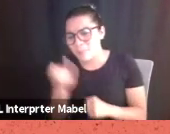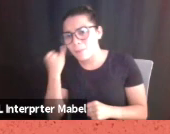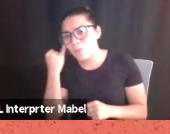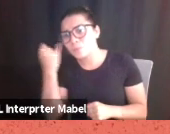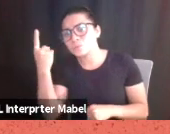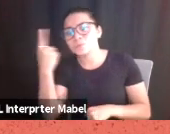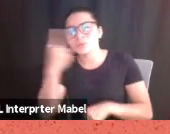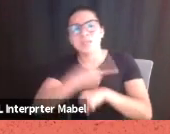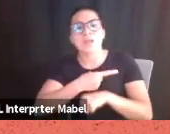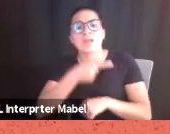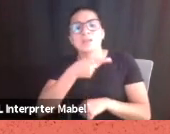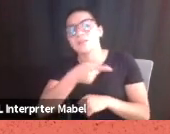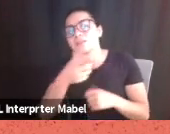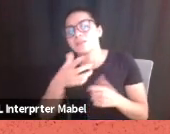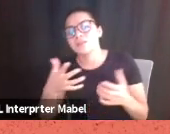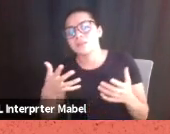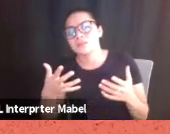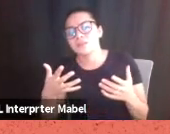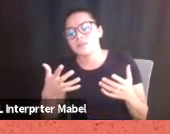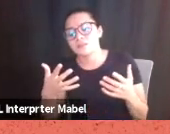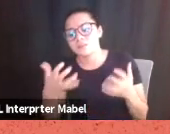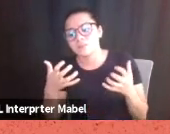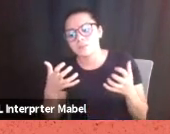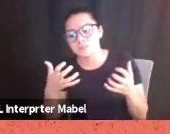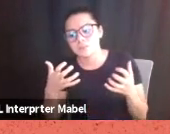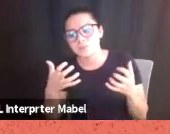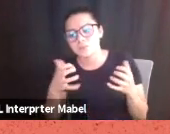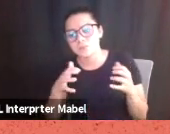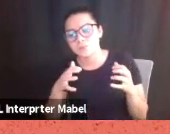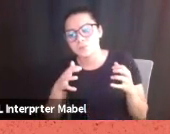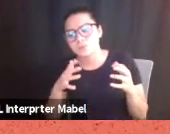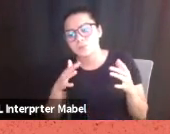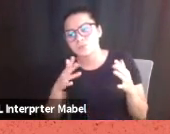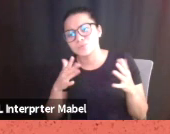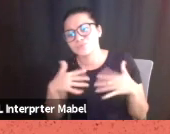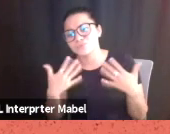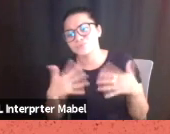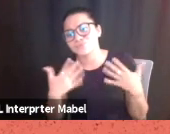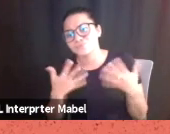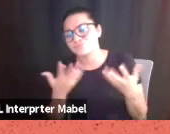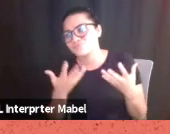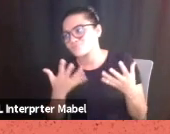decide to embark on a process around really